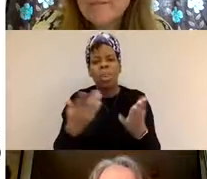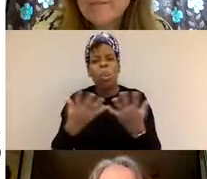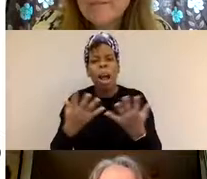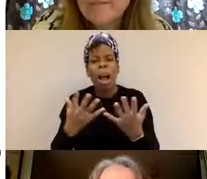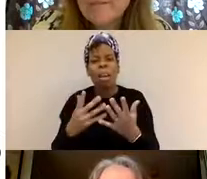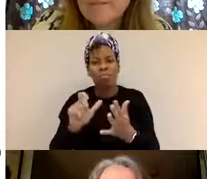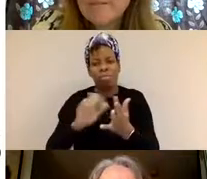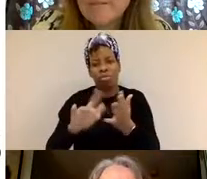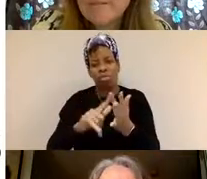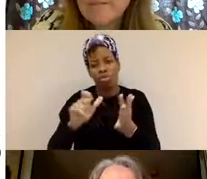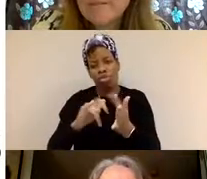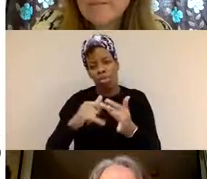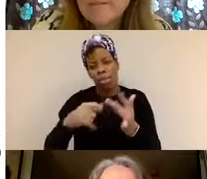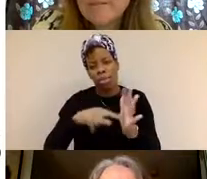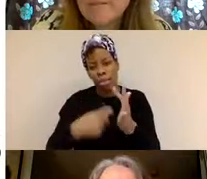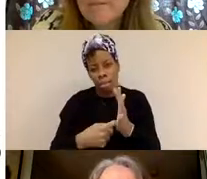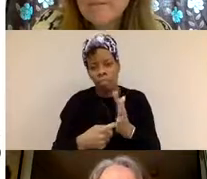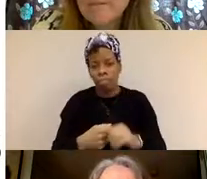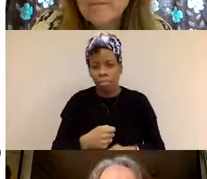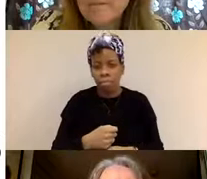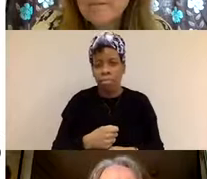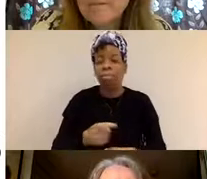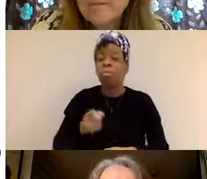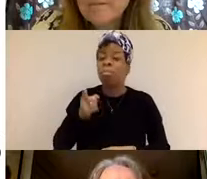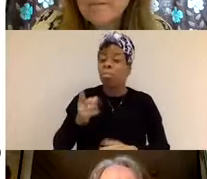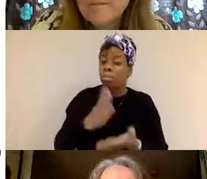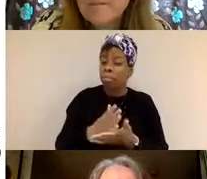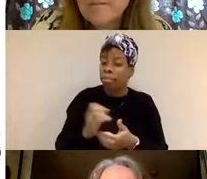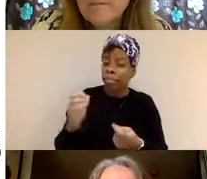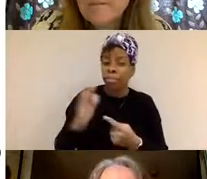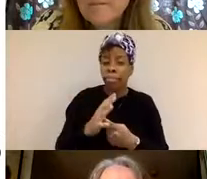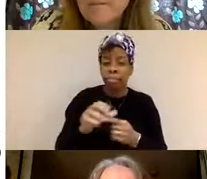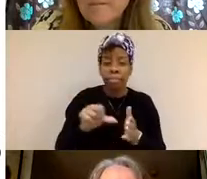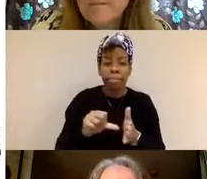artists together with these collections to think about key issues like